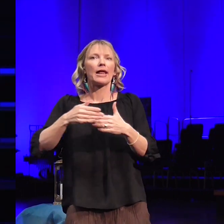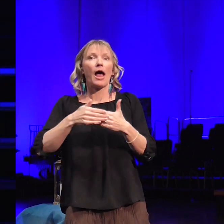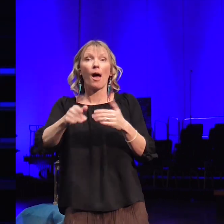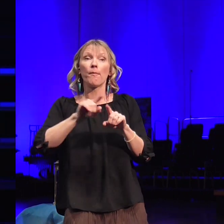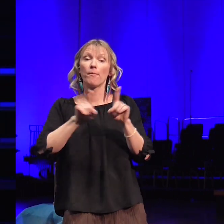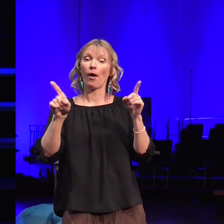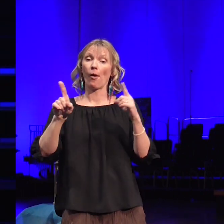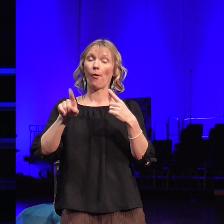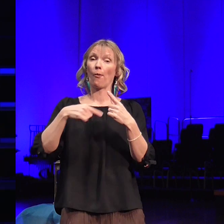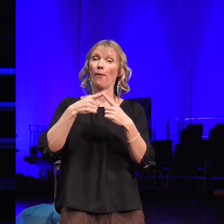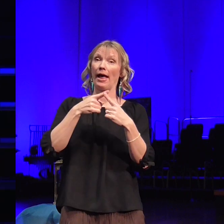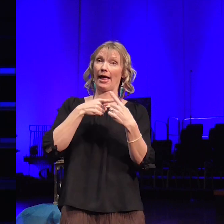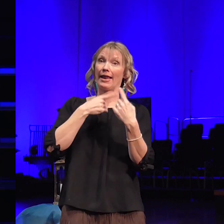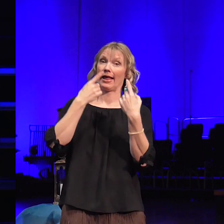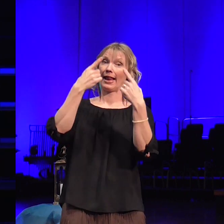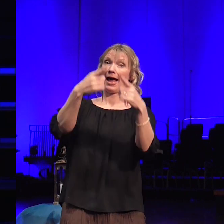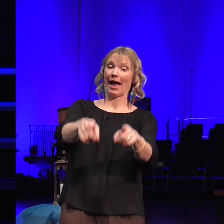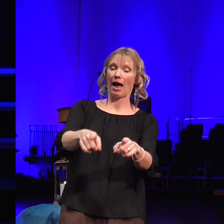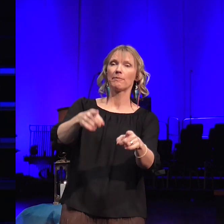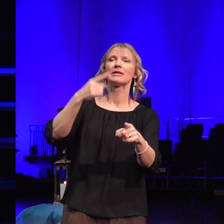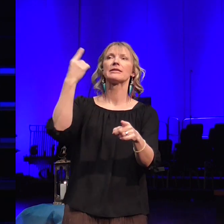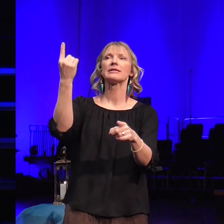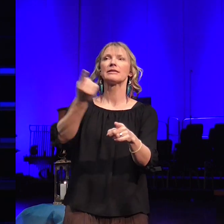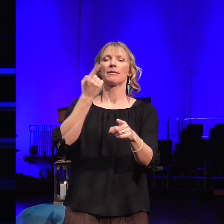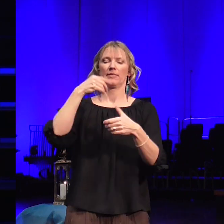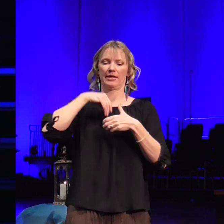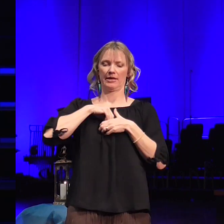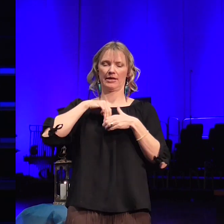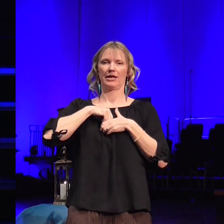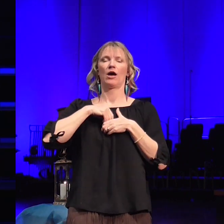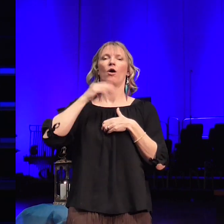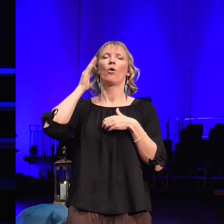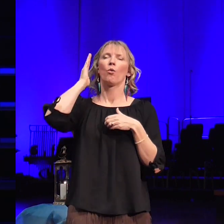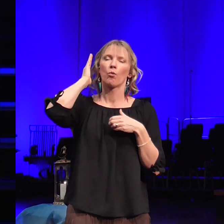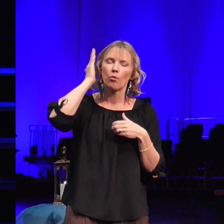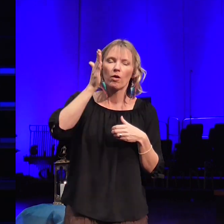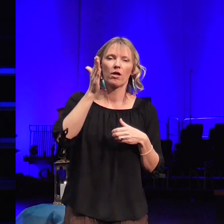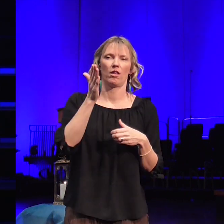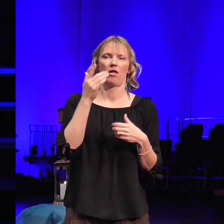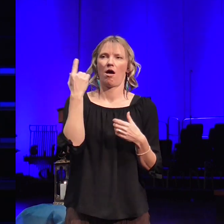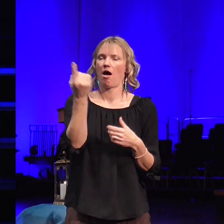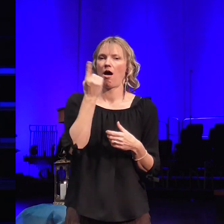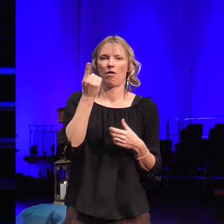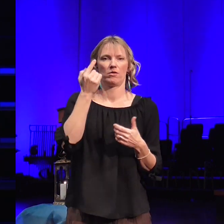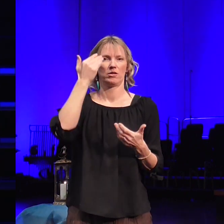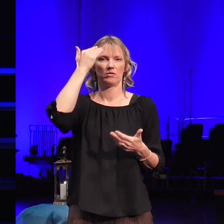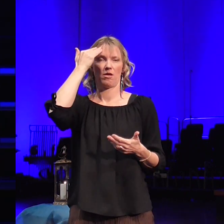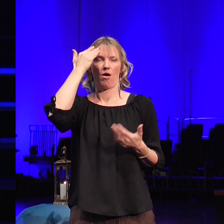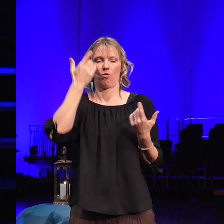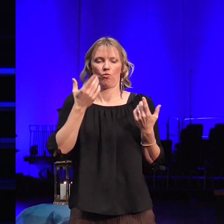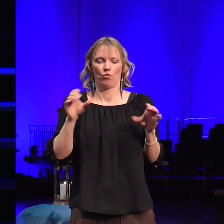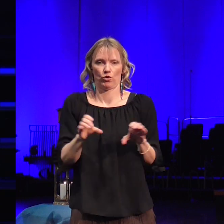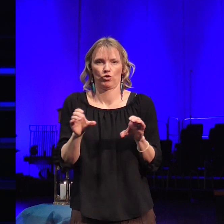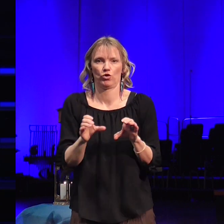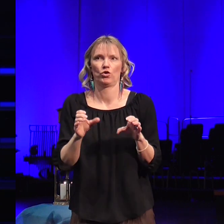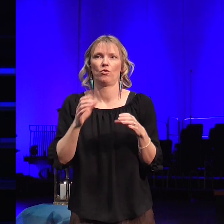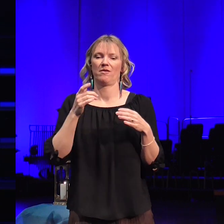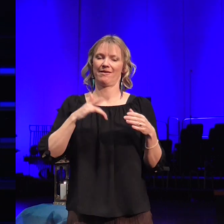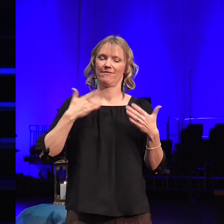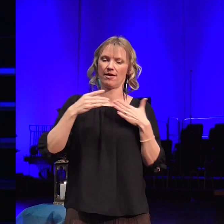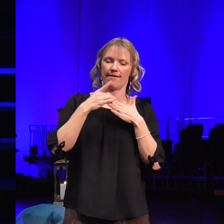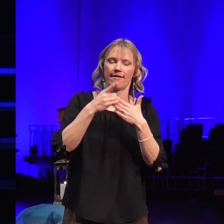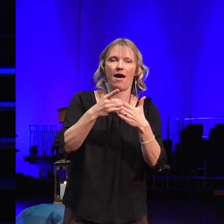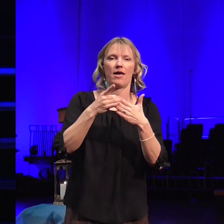I get there, something in me absolutely always knows what to do, is guided, is